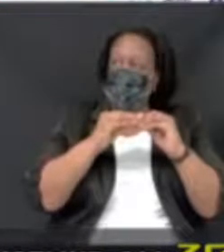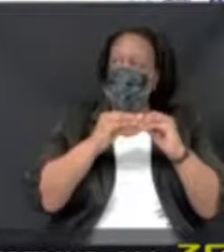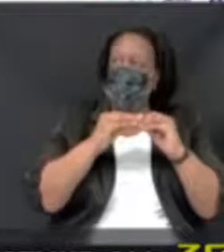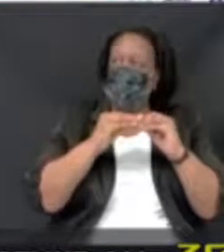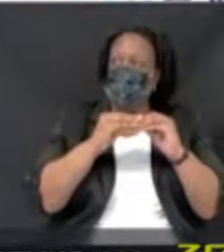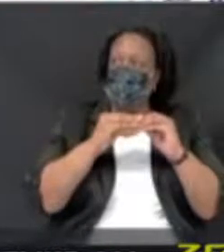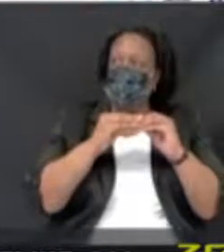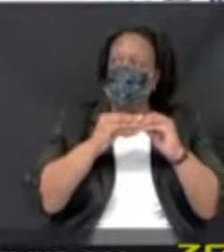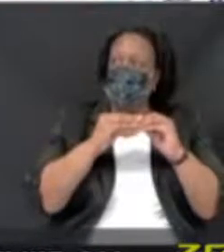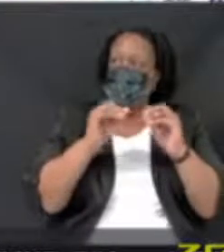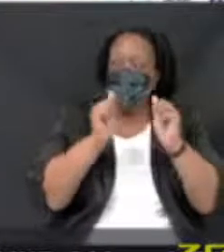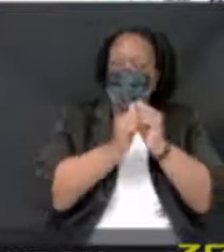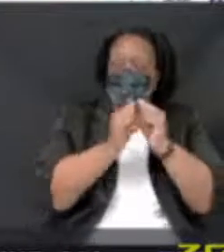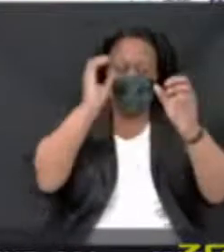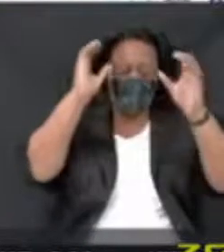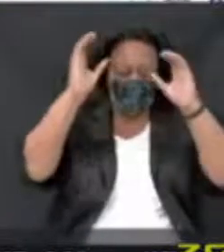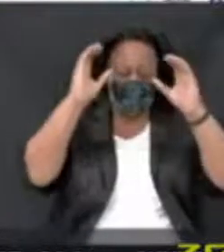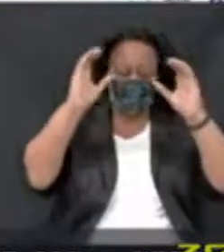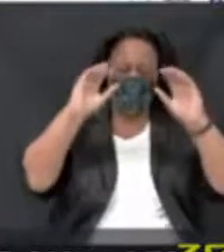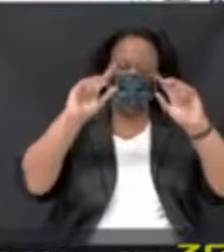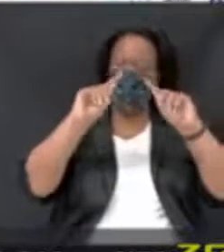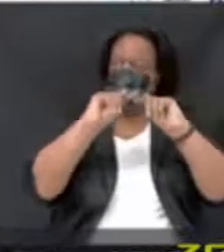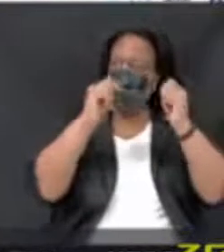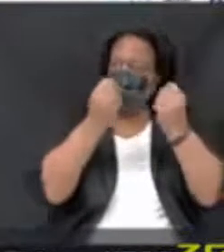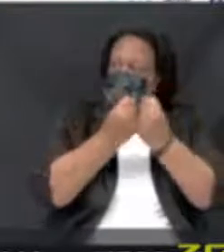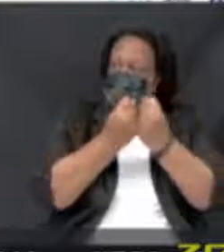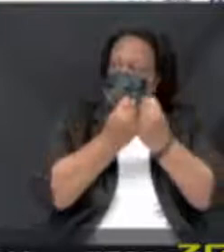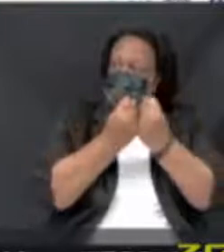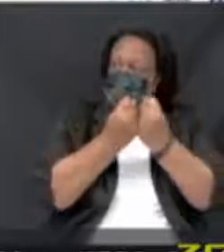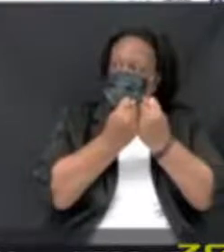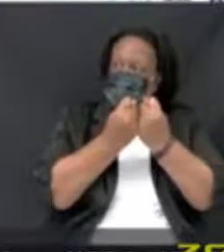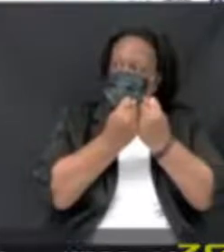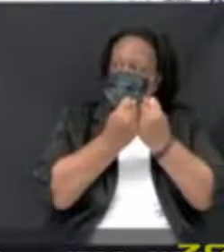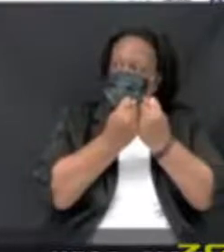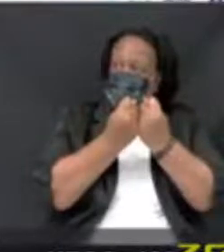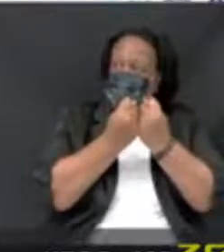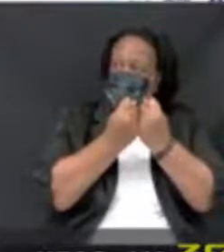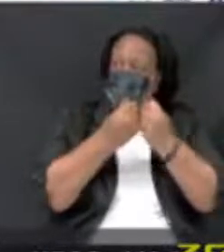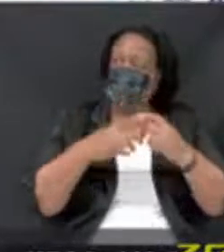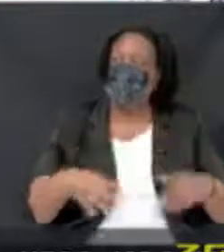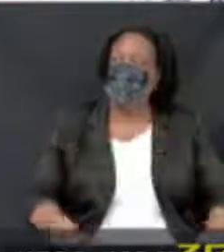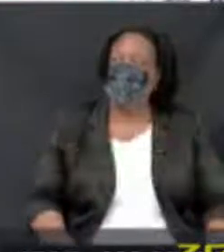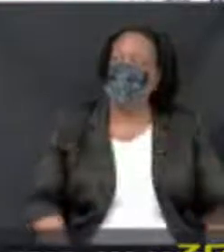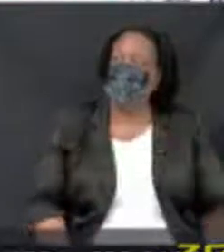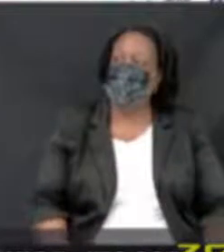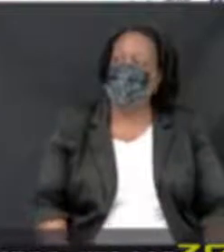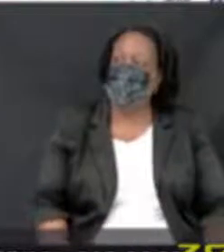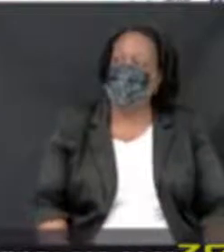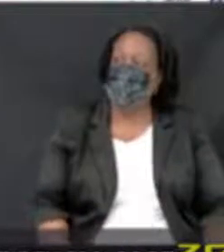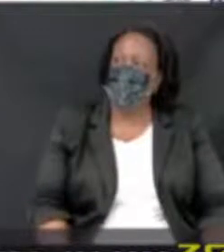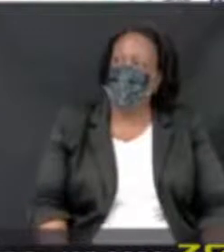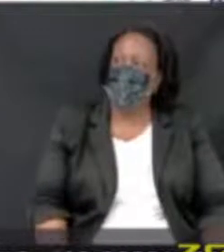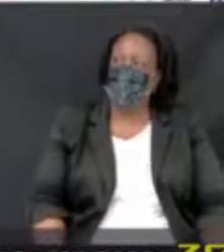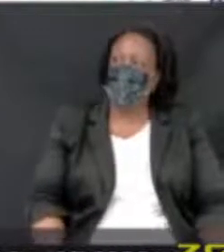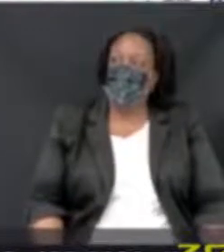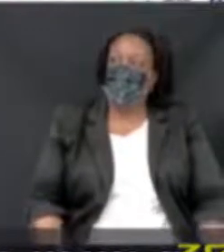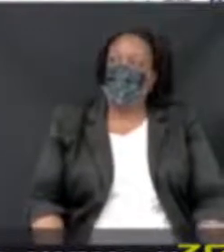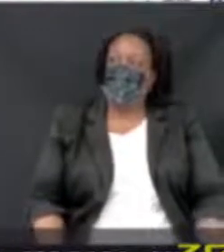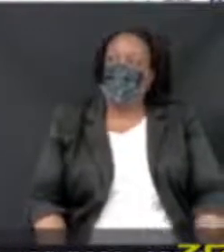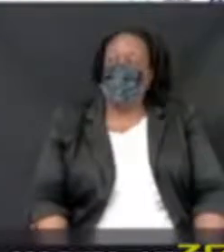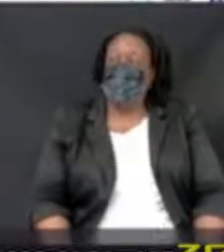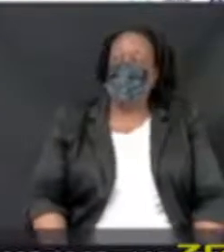of the decision of the federal cabinet based on the recommendations made. This was